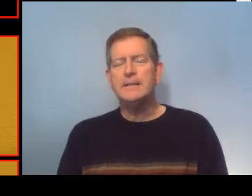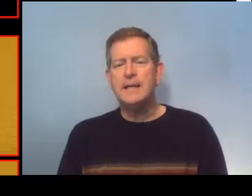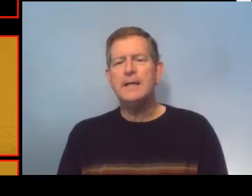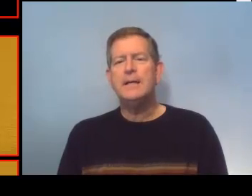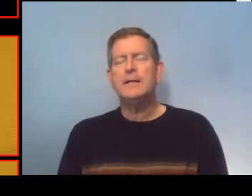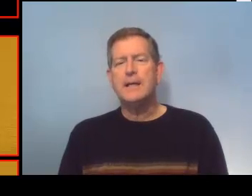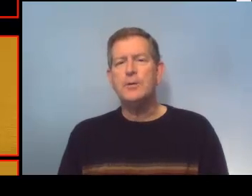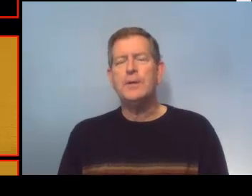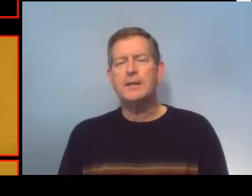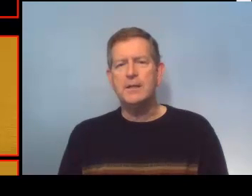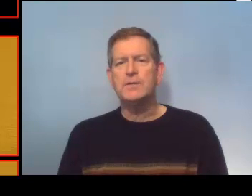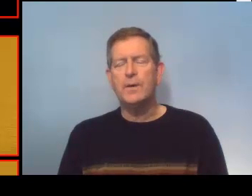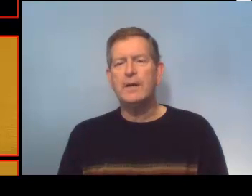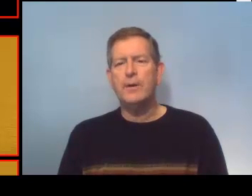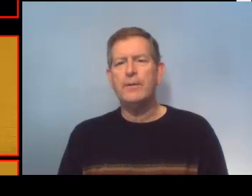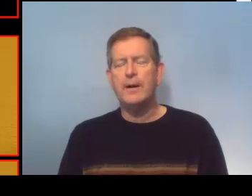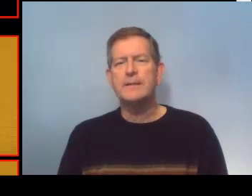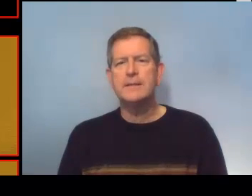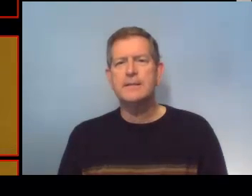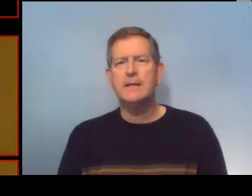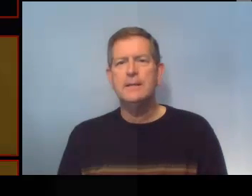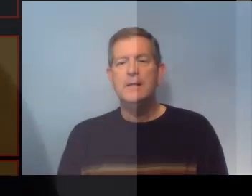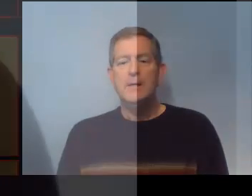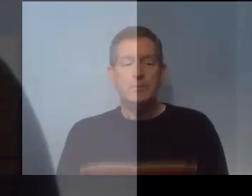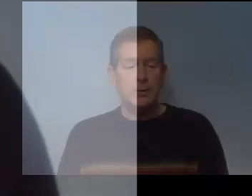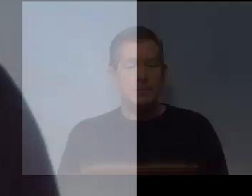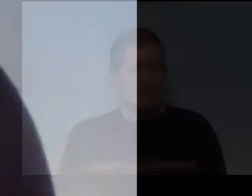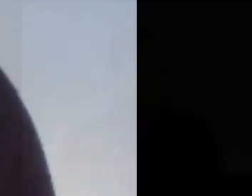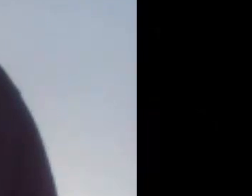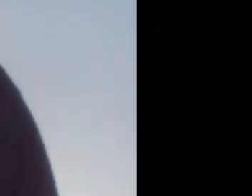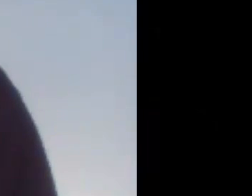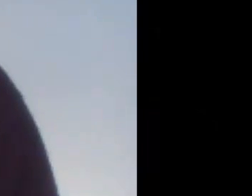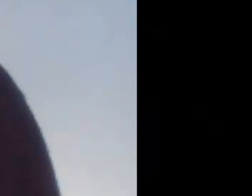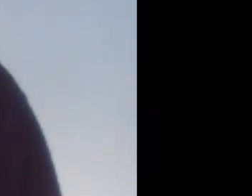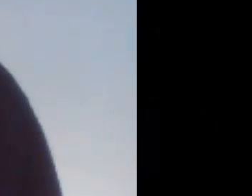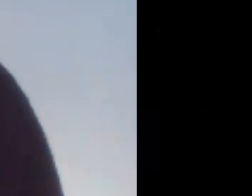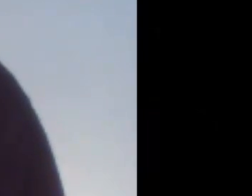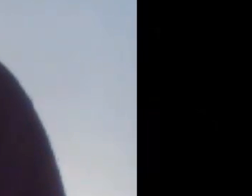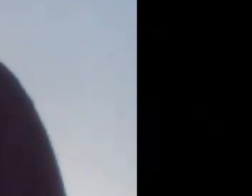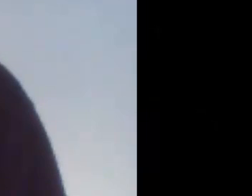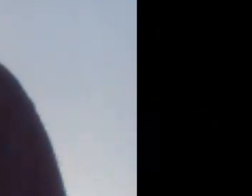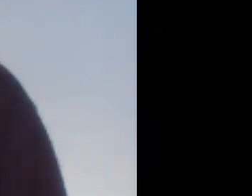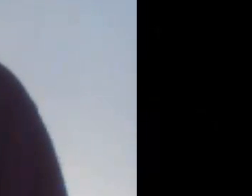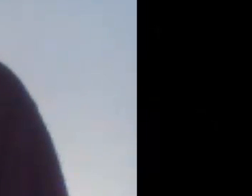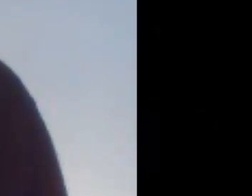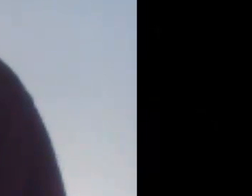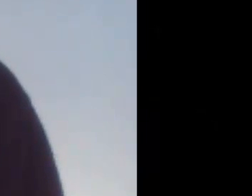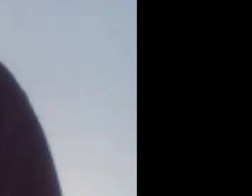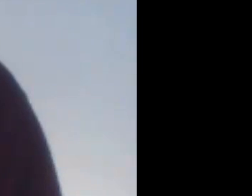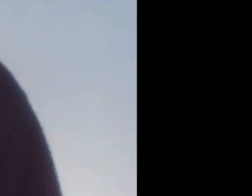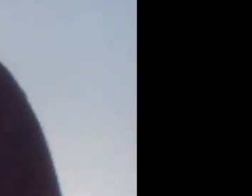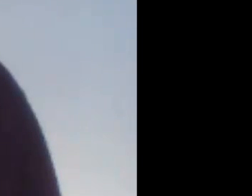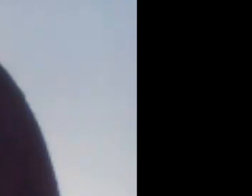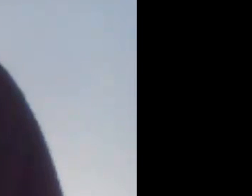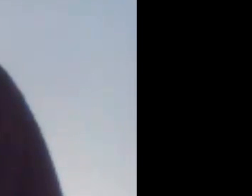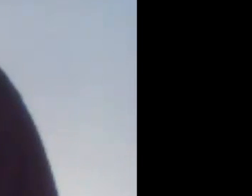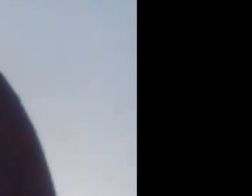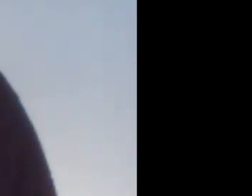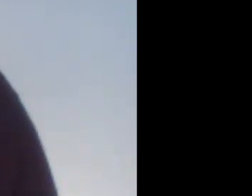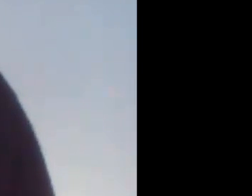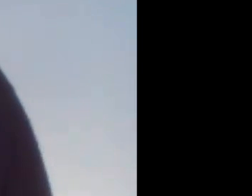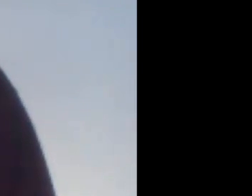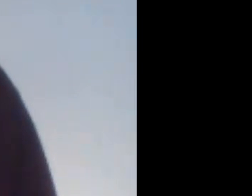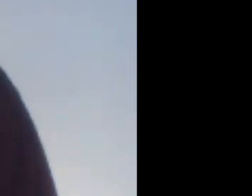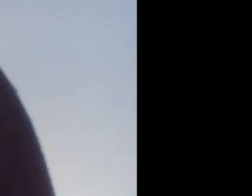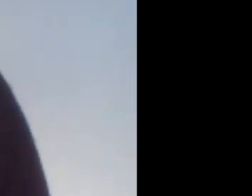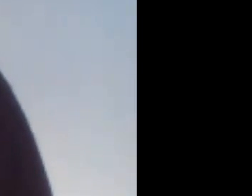Il a des calculatrices. Voilà, c'est ça. Bon, je pense que ça va suffire. I think that's going to be enough. Tomorrow, in